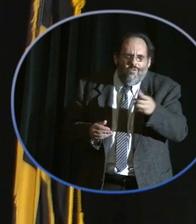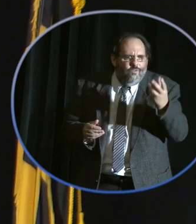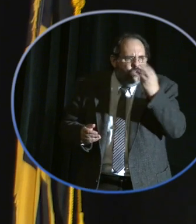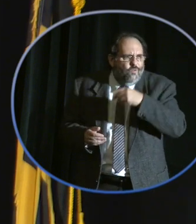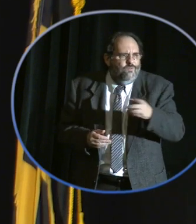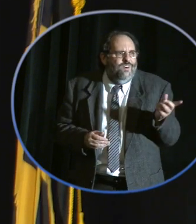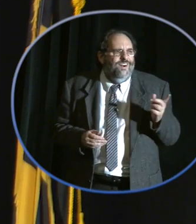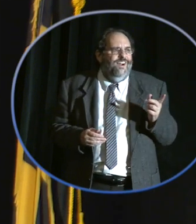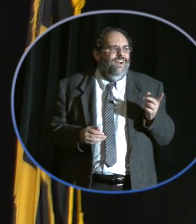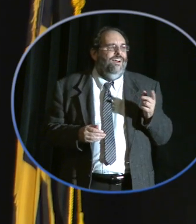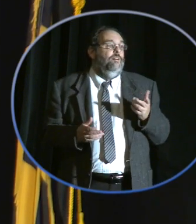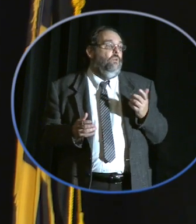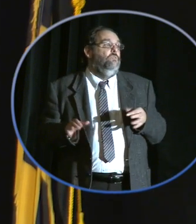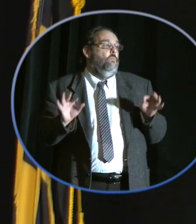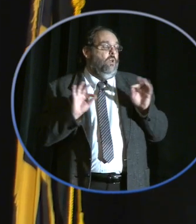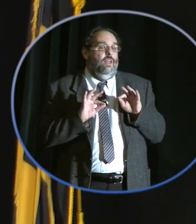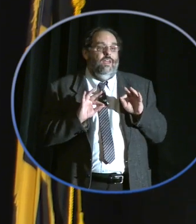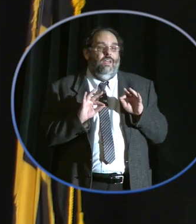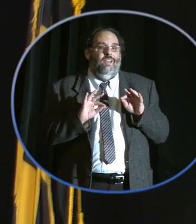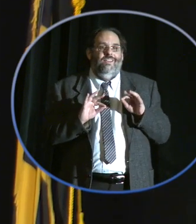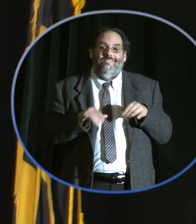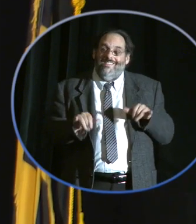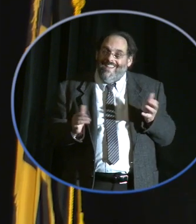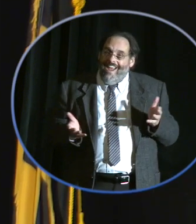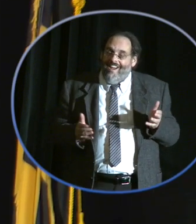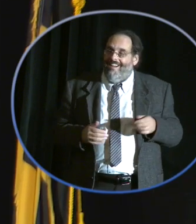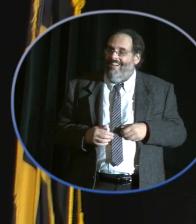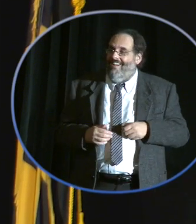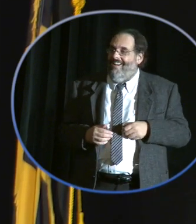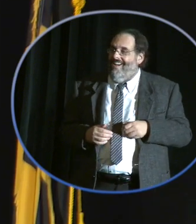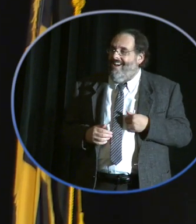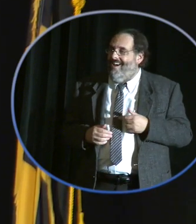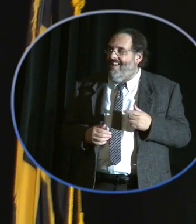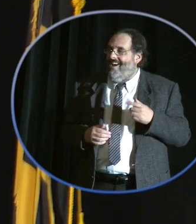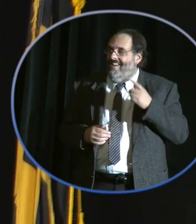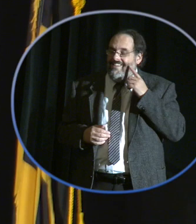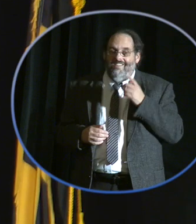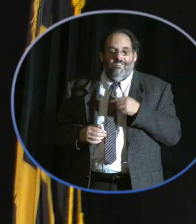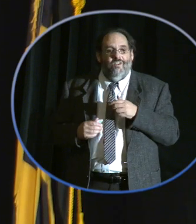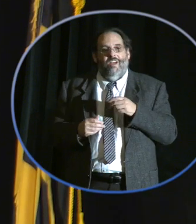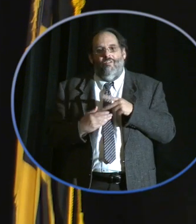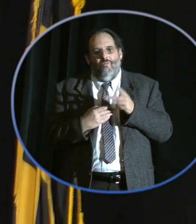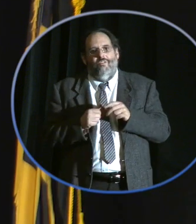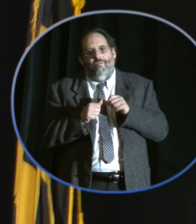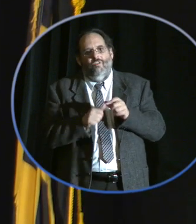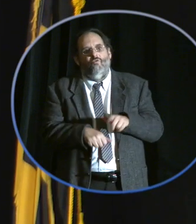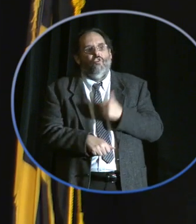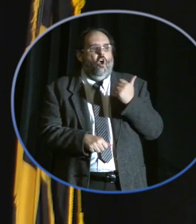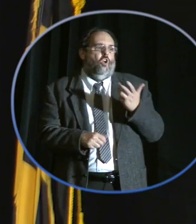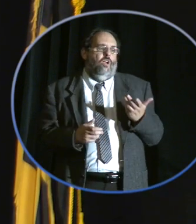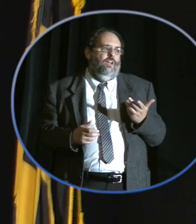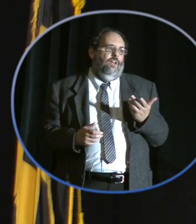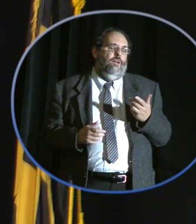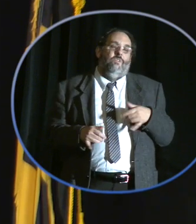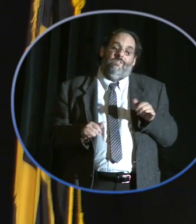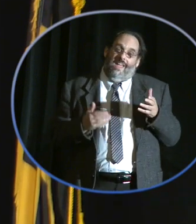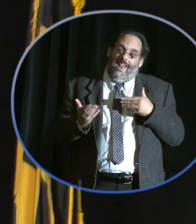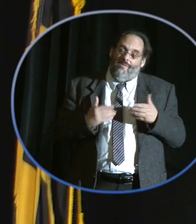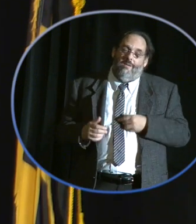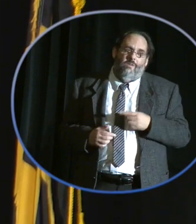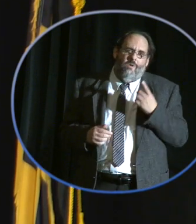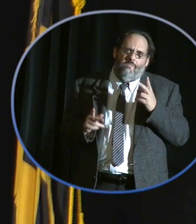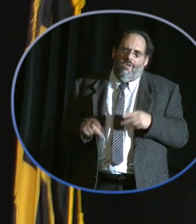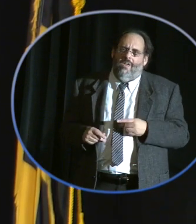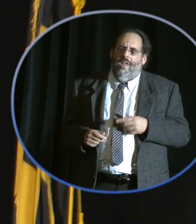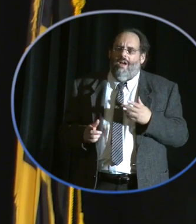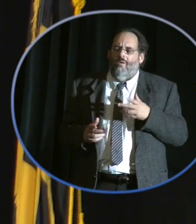are beautiful. But most importantly, you're still here, and our program went longer, and you stayed. And there's one